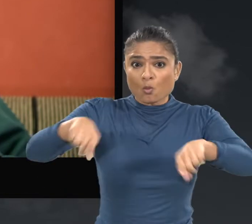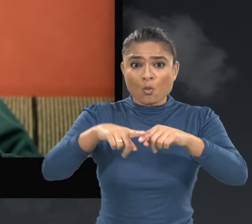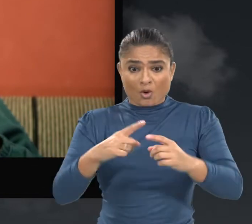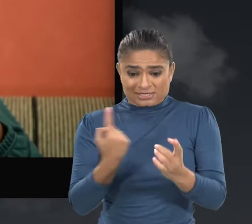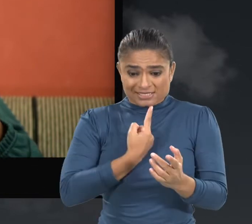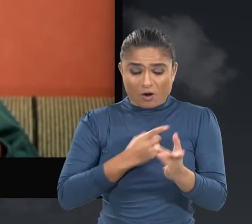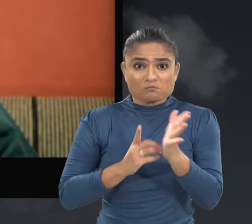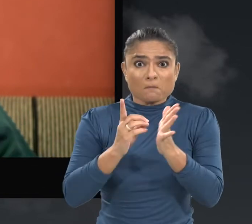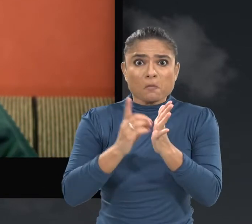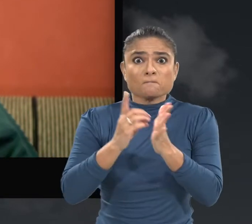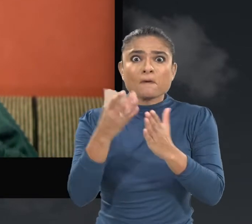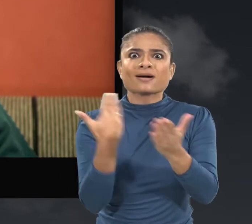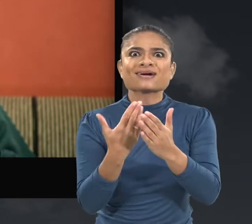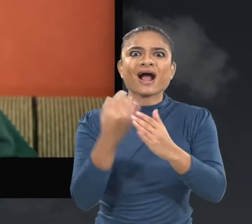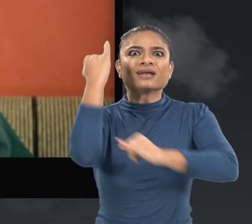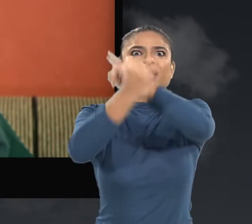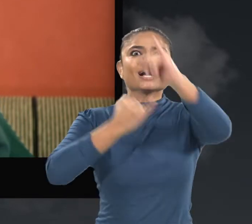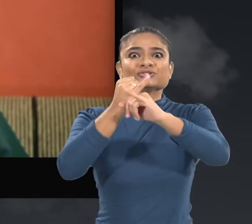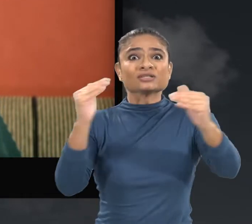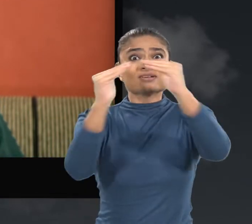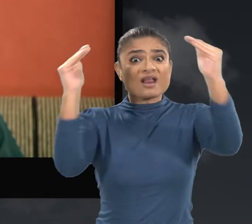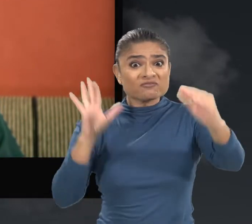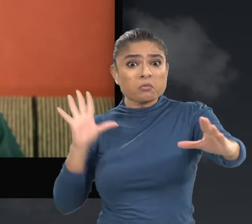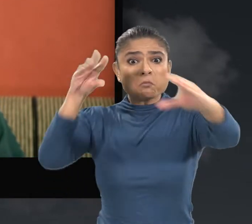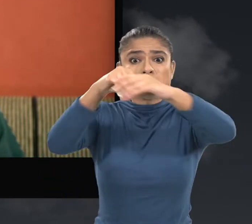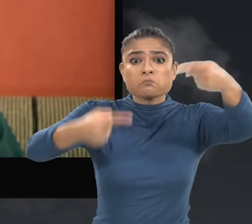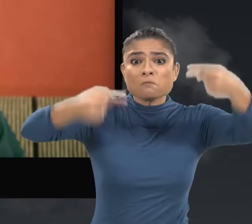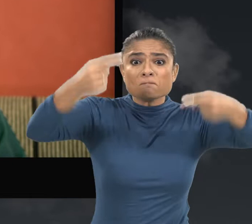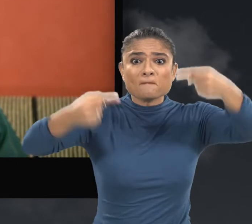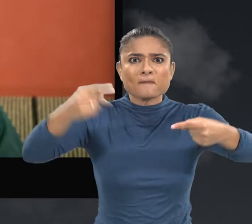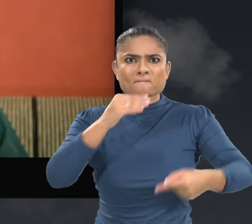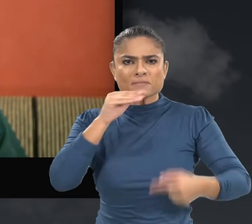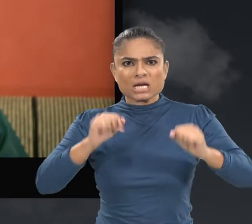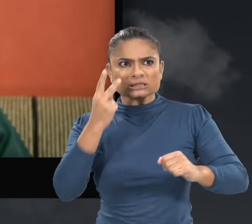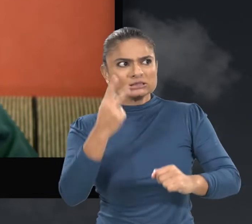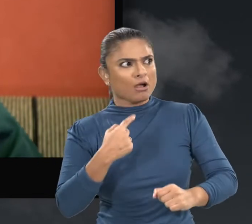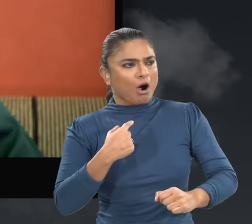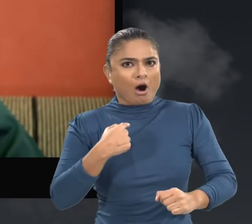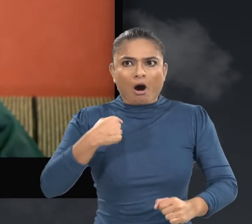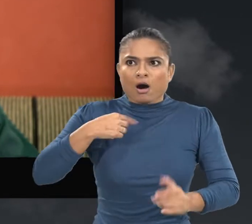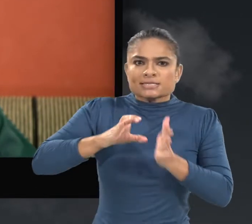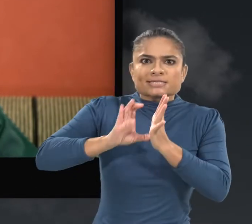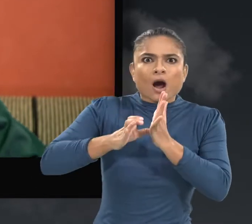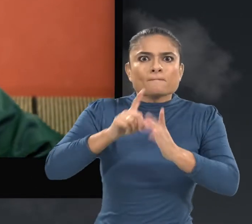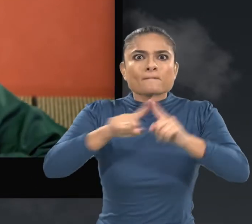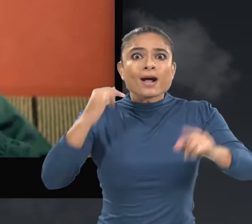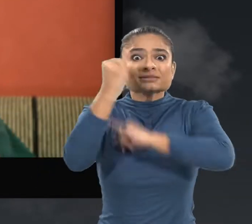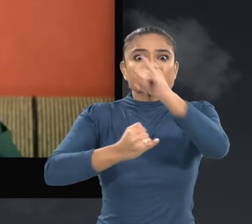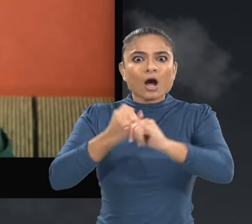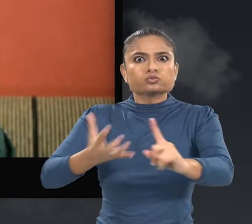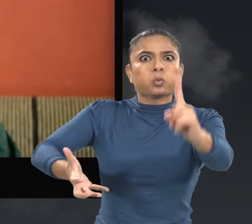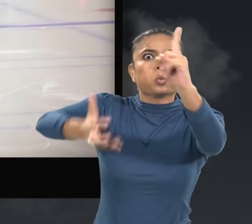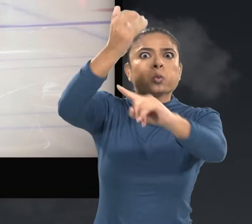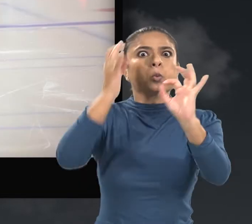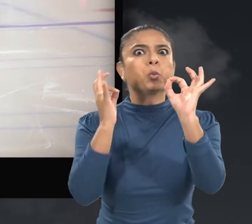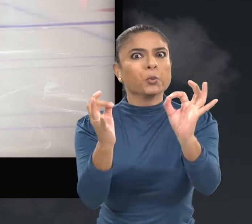So as they compete at the international level, it helps them to see how far they can